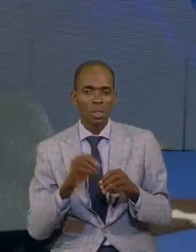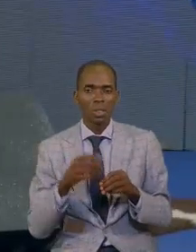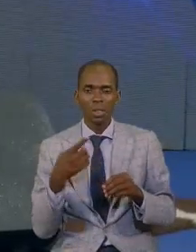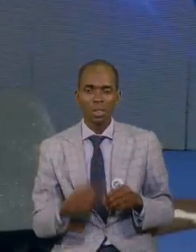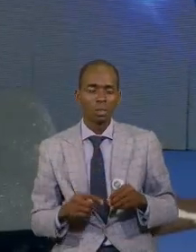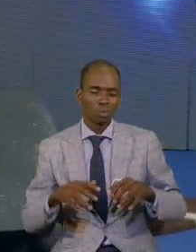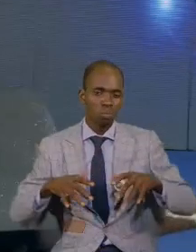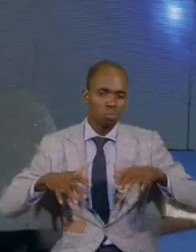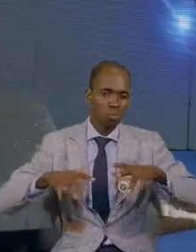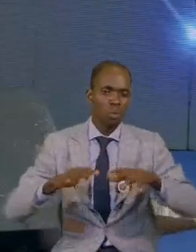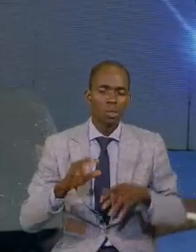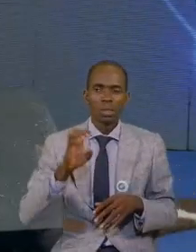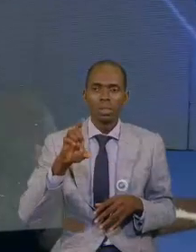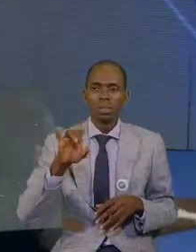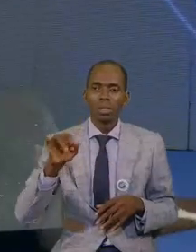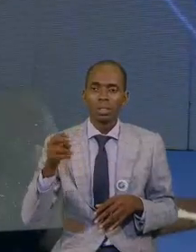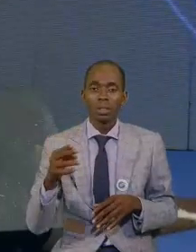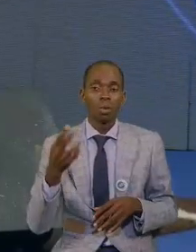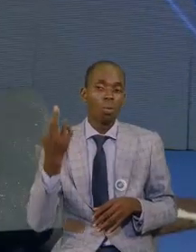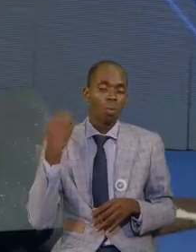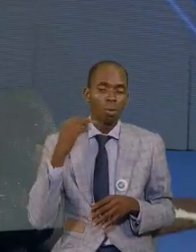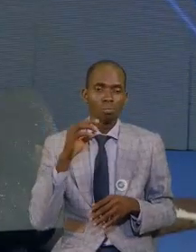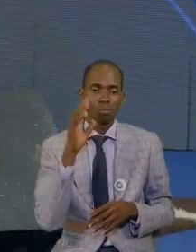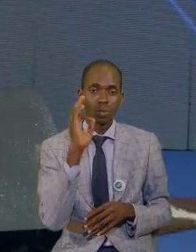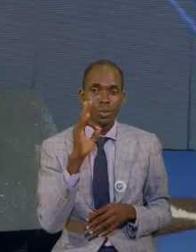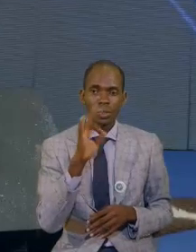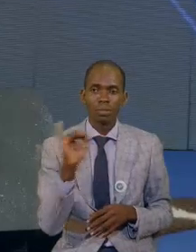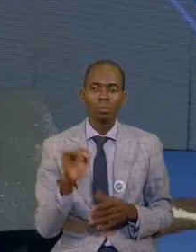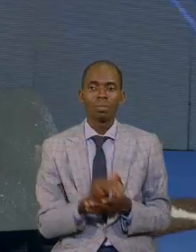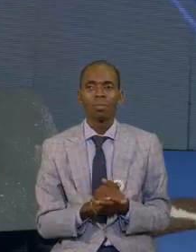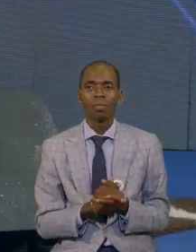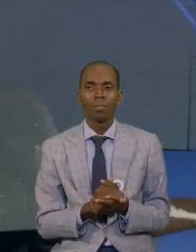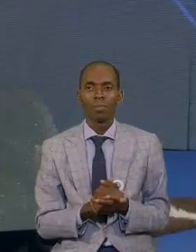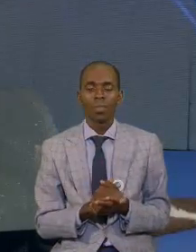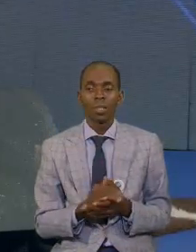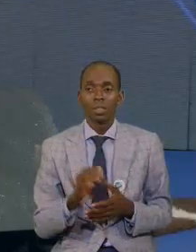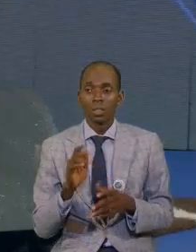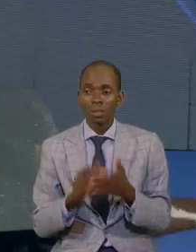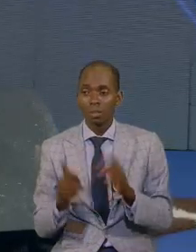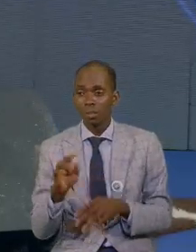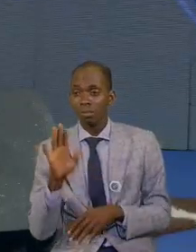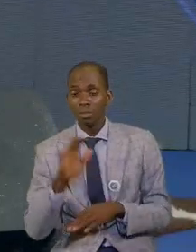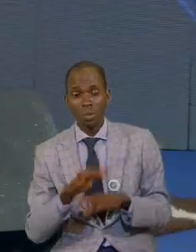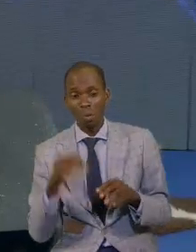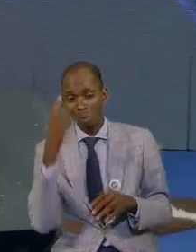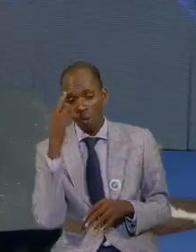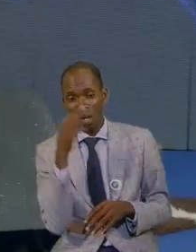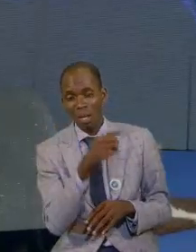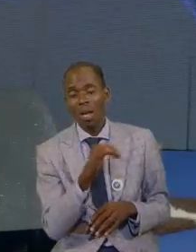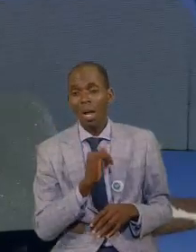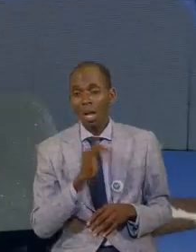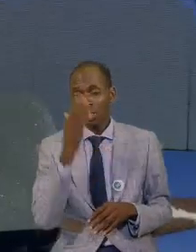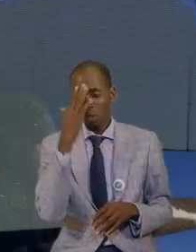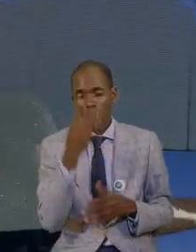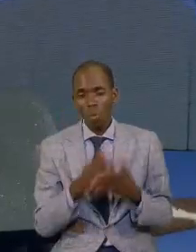While Elijah will be preaching, that will say, don't mind him. I know what we'll do together when